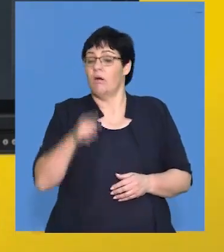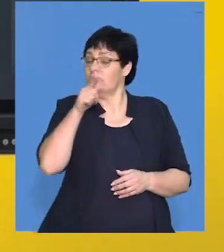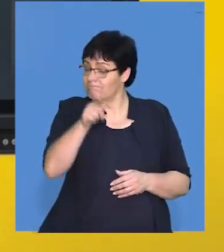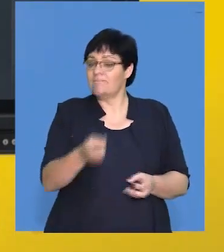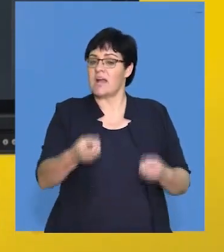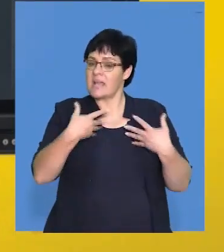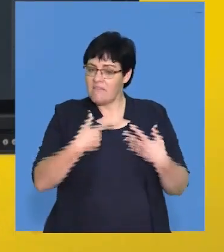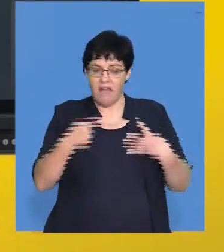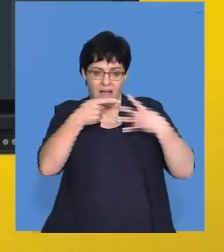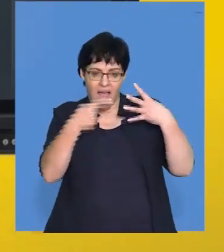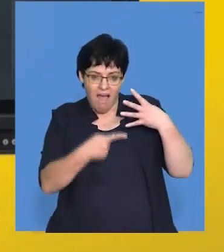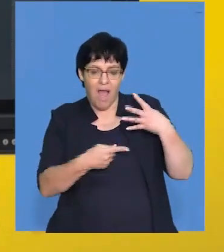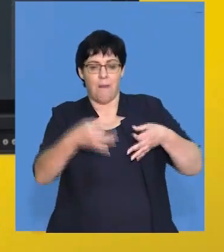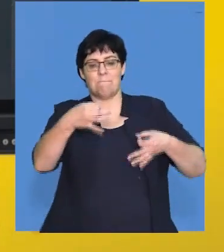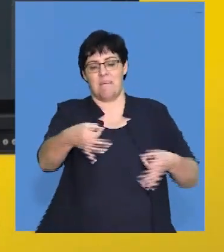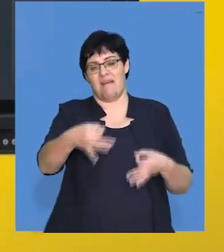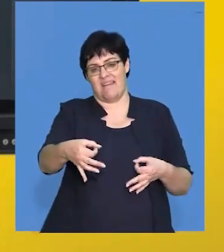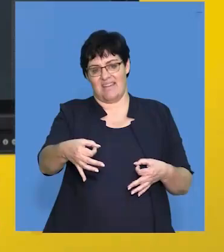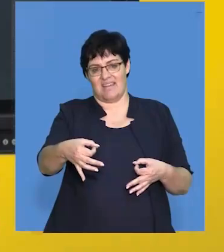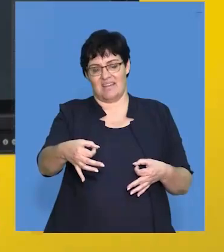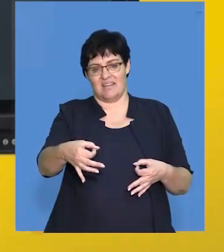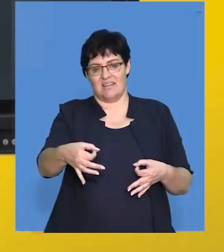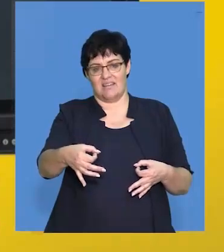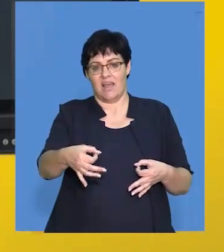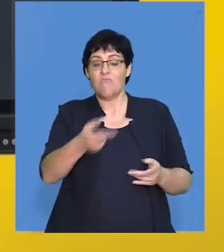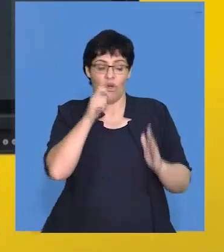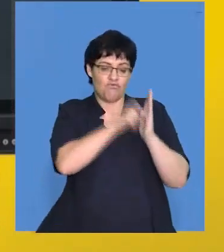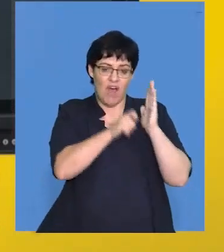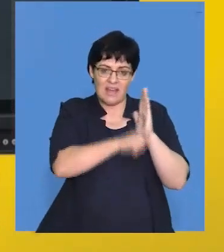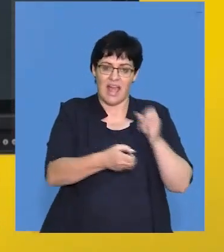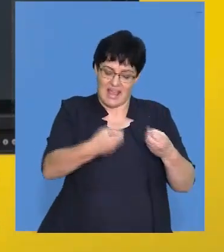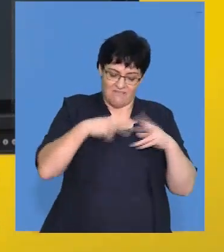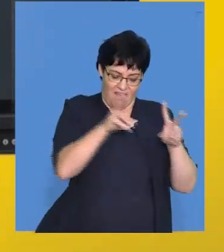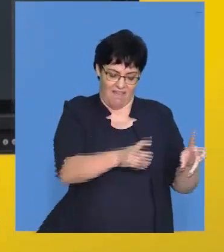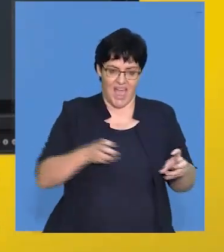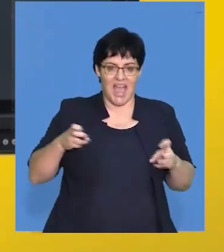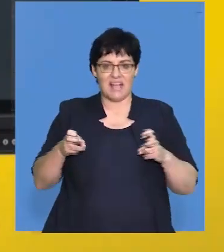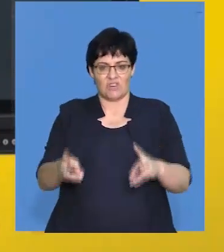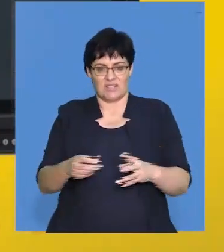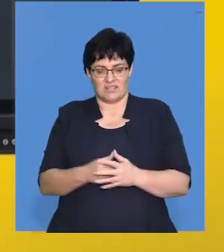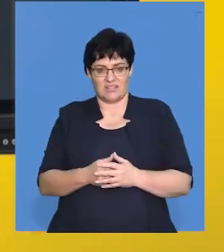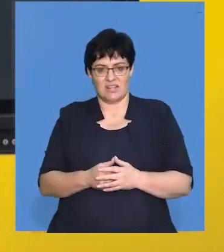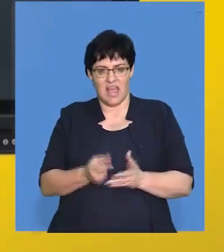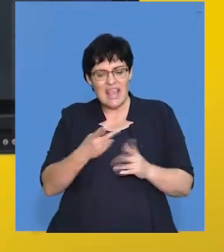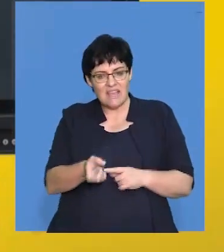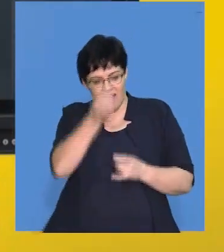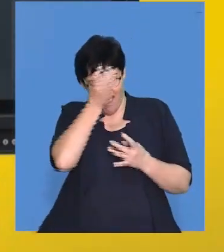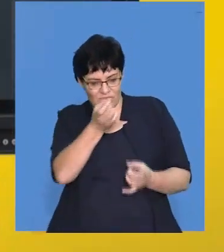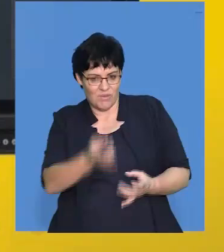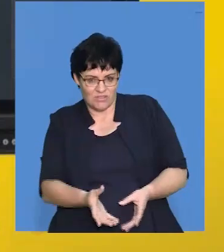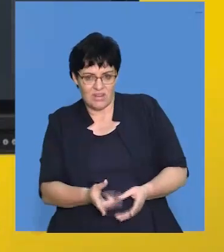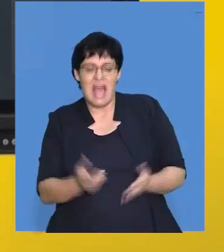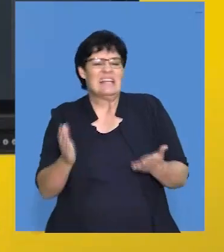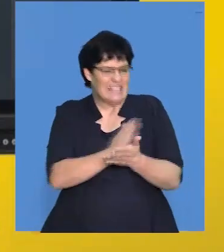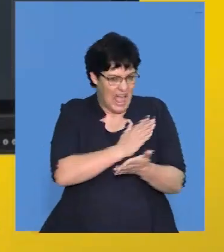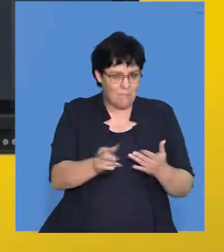to be given clues in your paper as your writer gives you an extract. They will give you clues of some of the